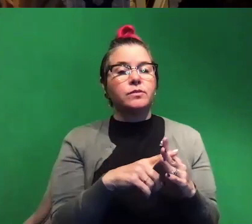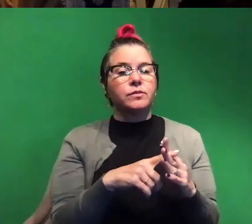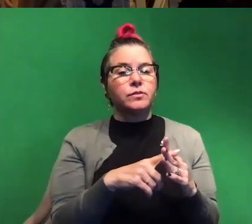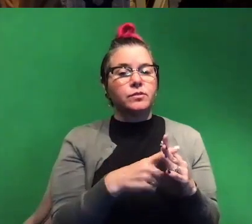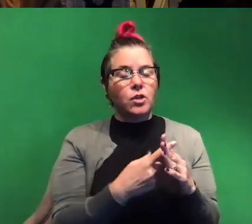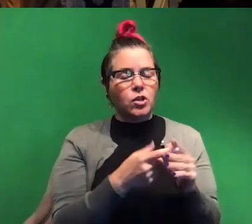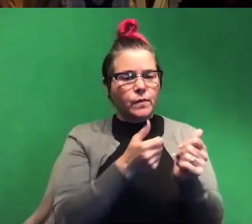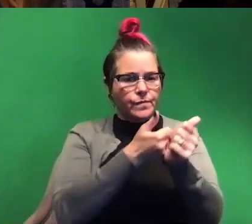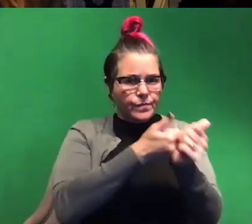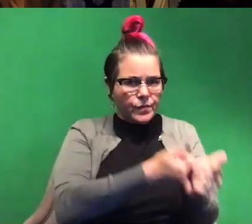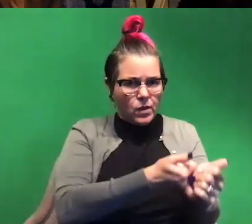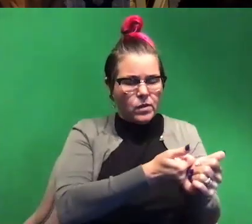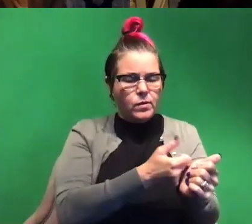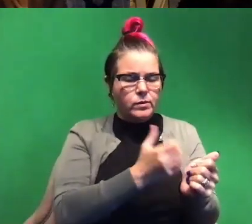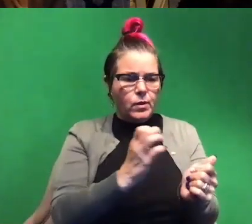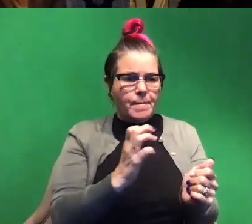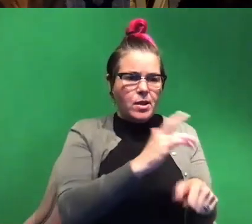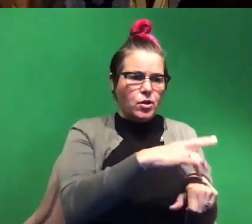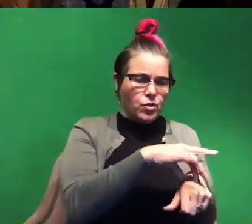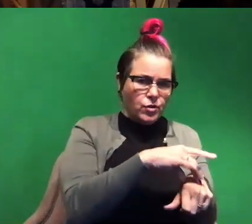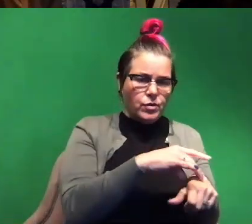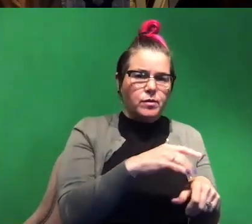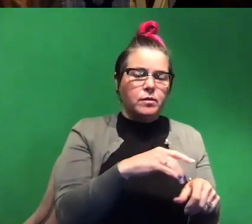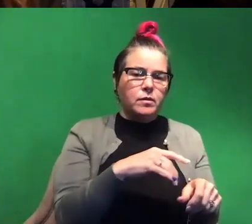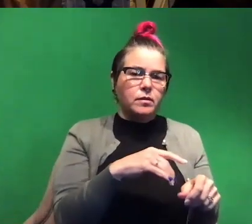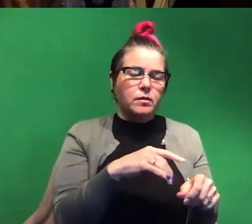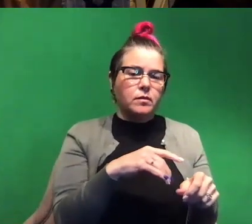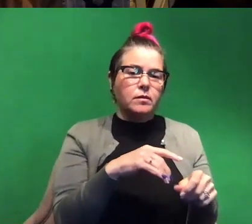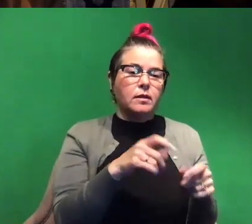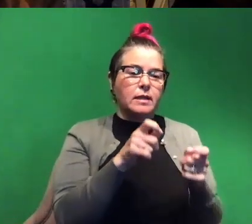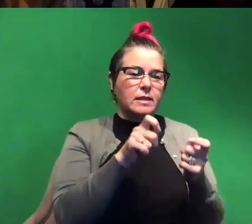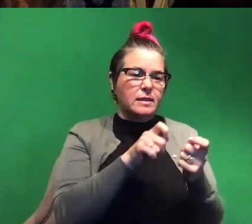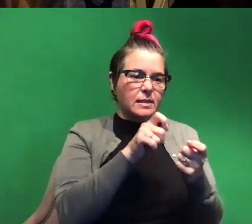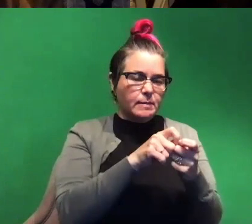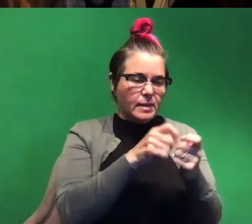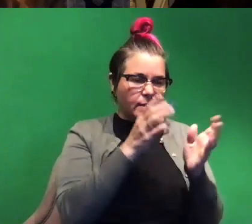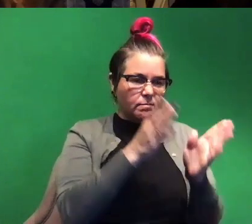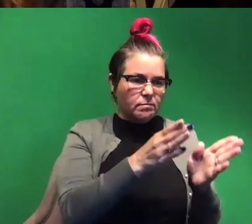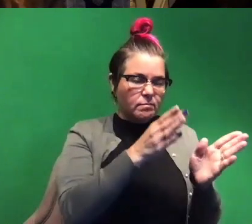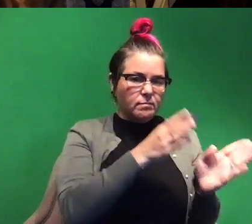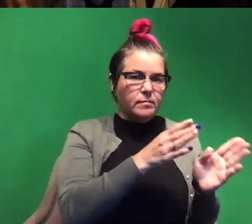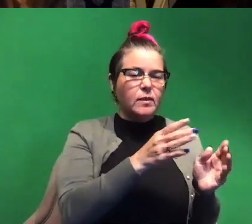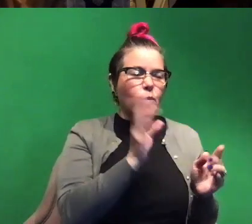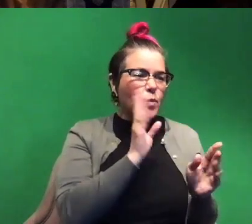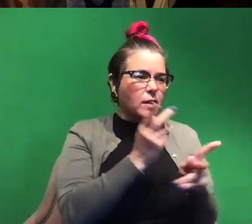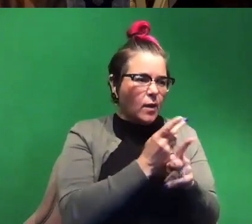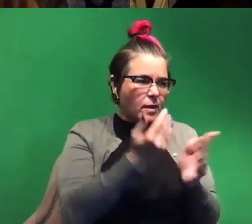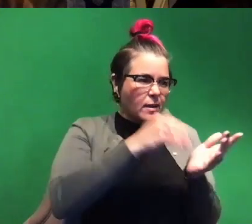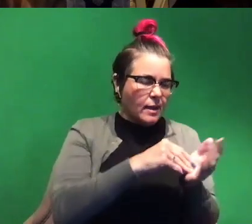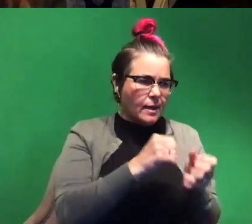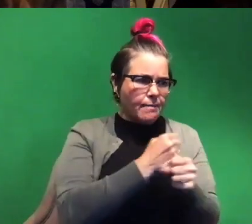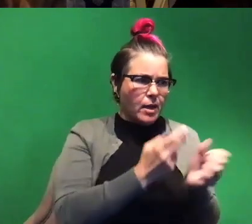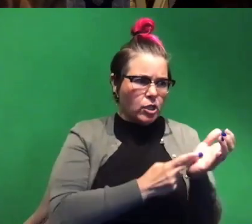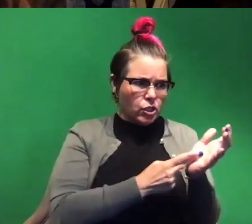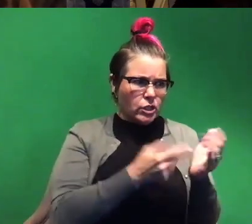that path towards reentry. And then at each point, it's iteratively recalculating to make sure it's